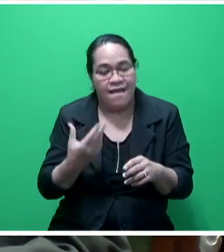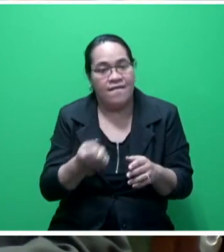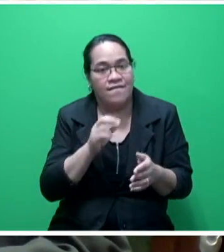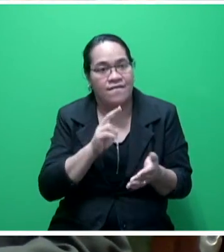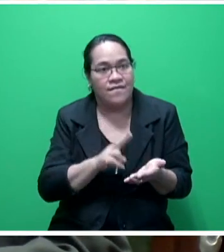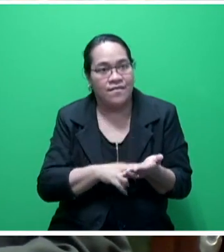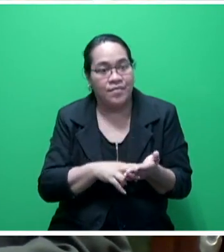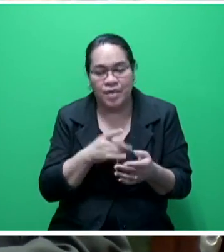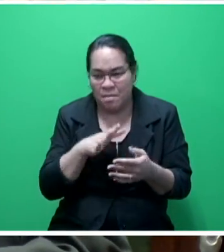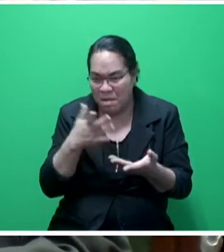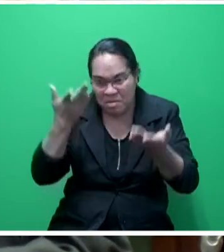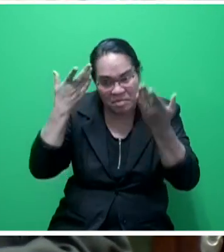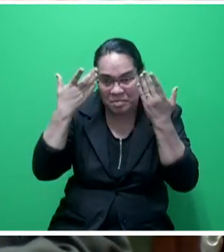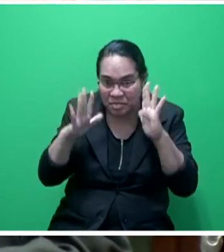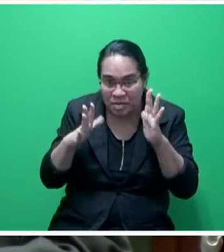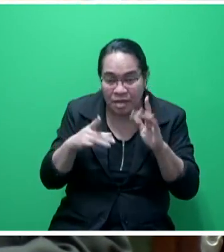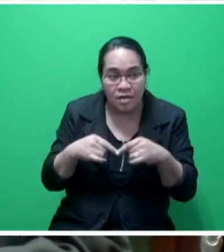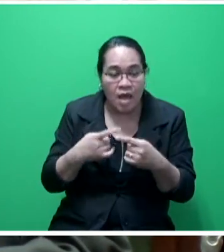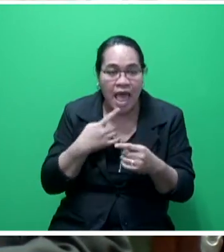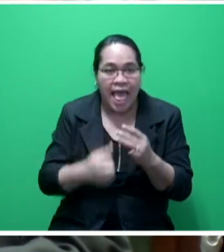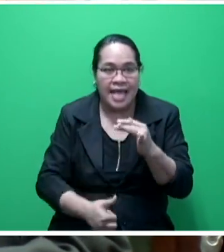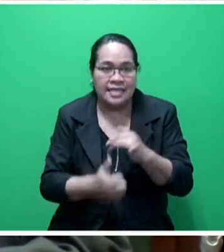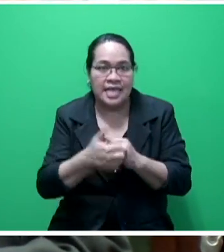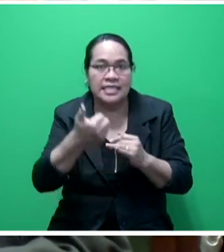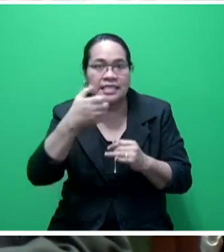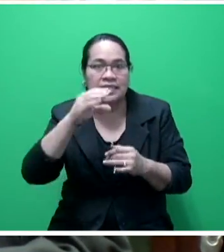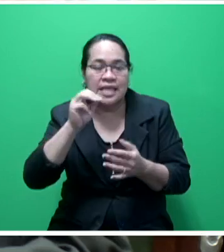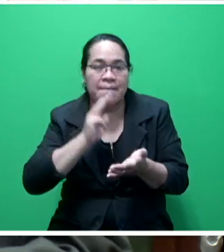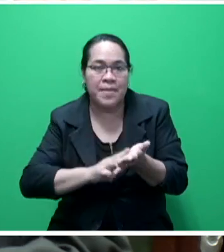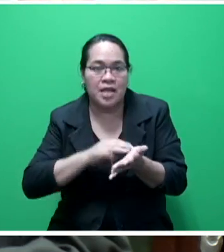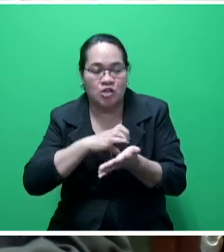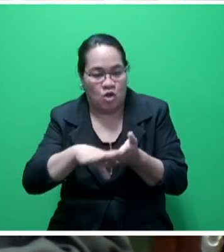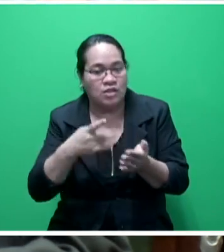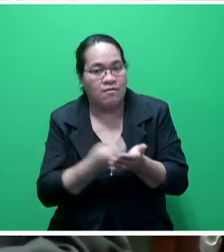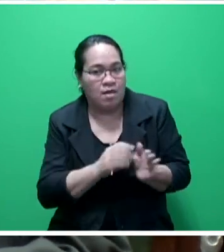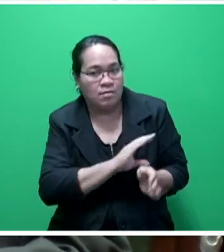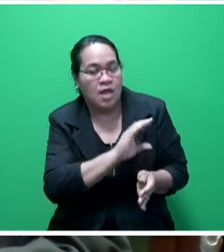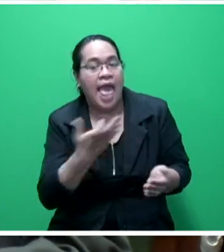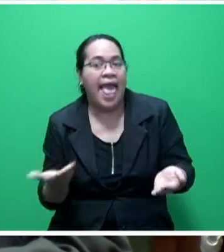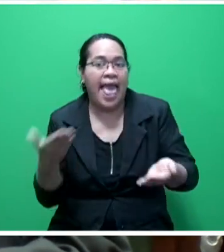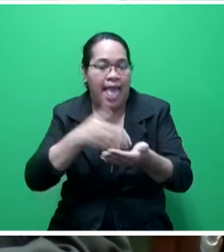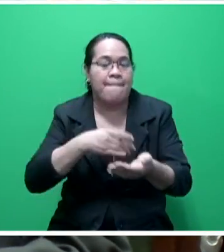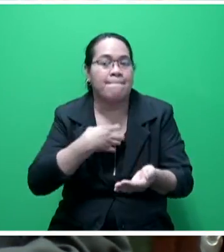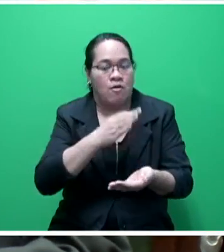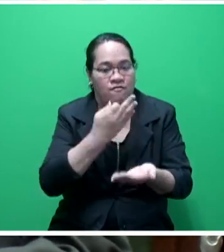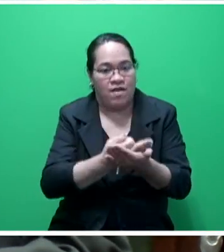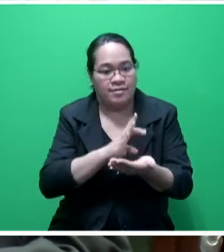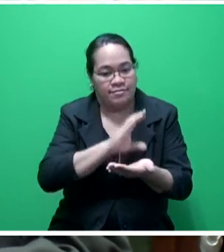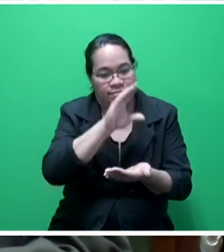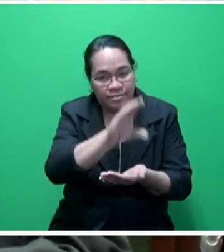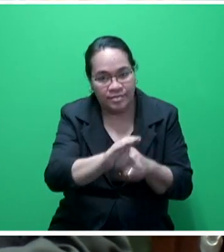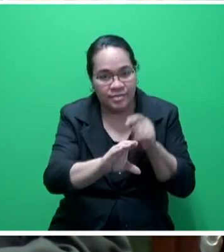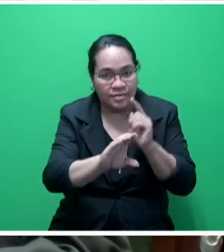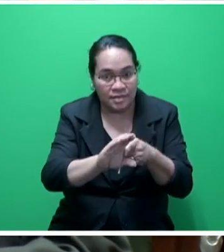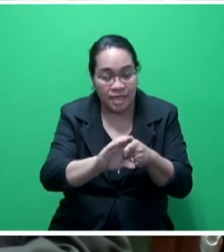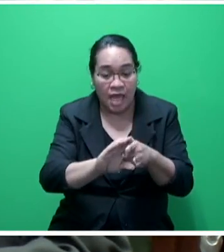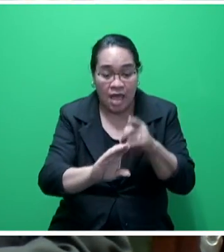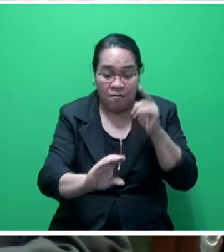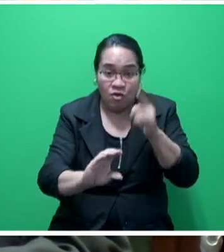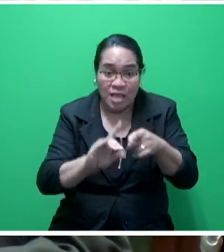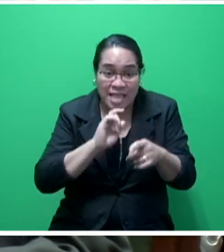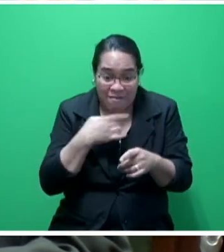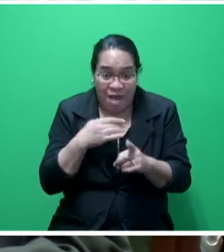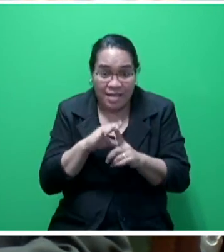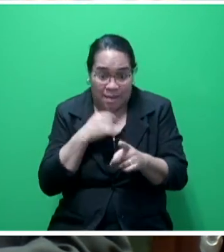member may know about this. It's in excess of $60 million. We've added some more funding towards that. And this essentially that if I have a